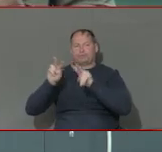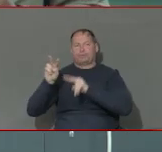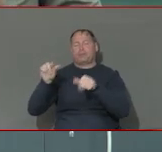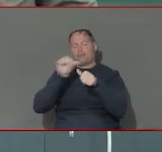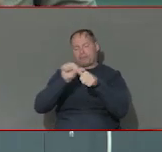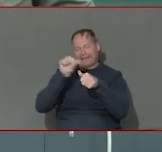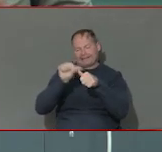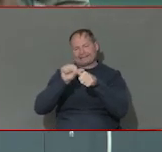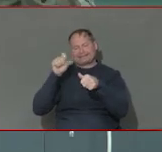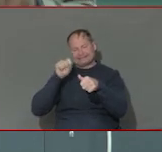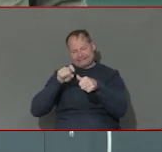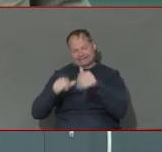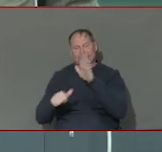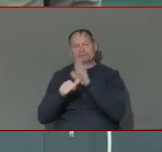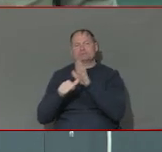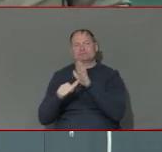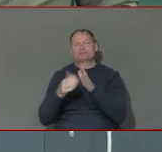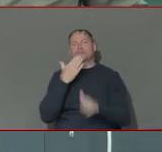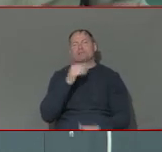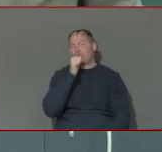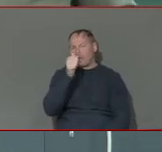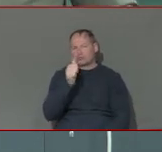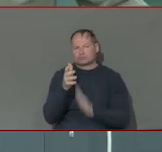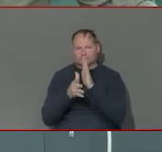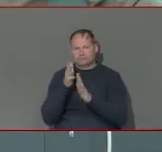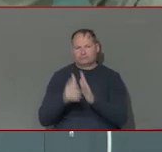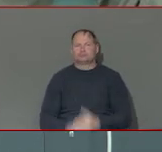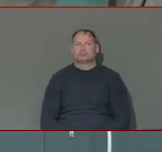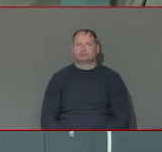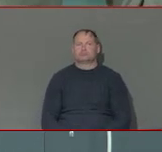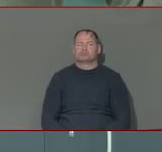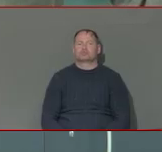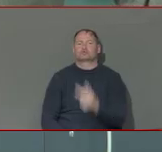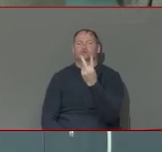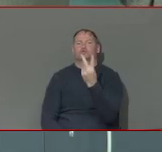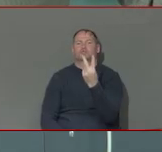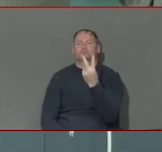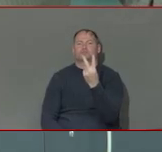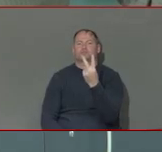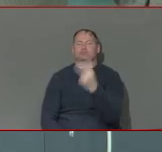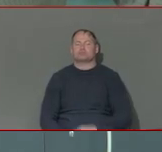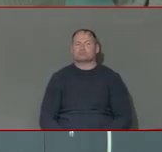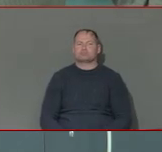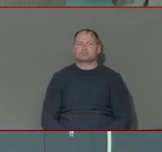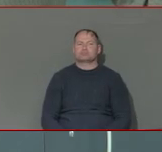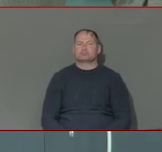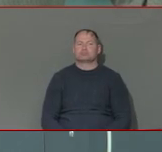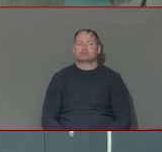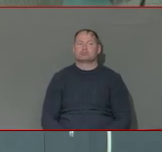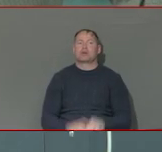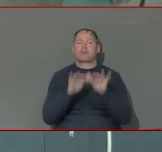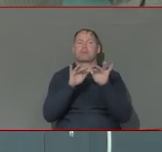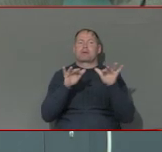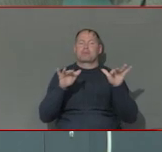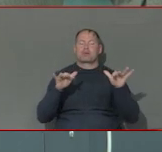the surrounding. So please be careful of that. Number 2, both the modern humans and